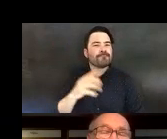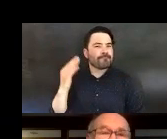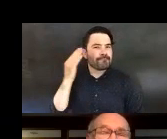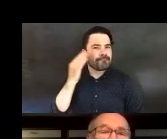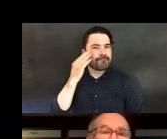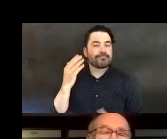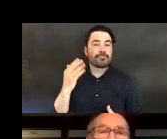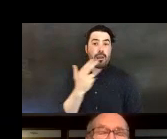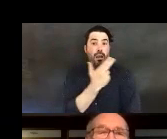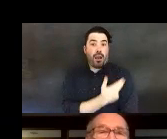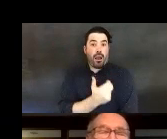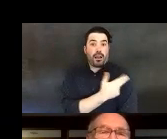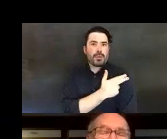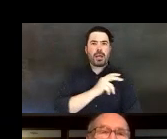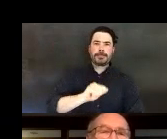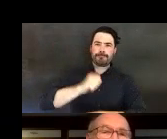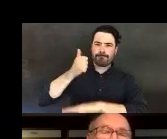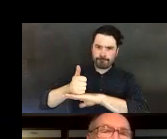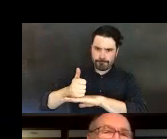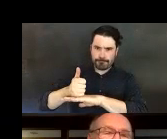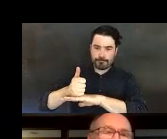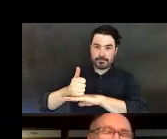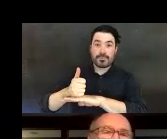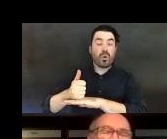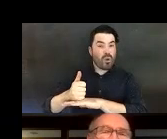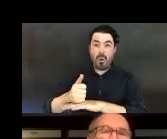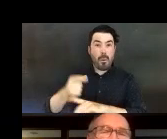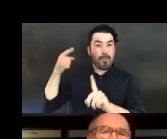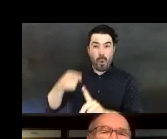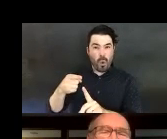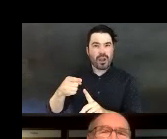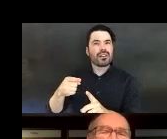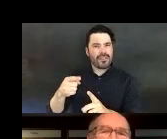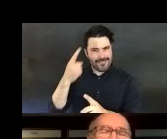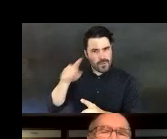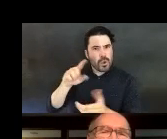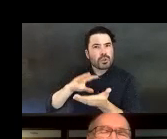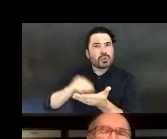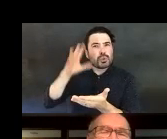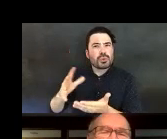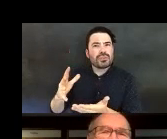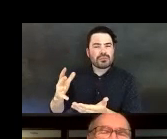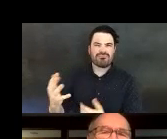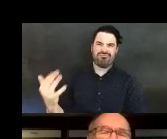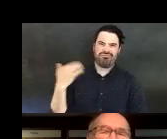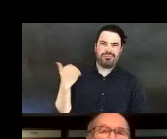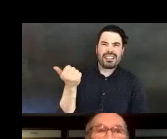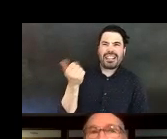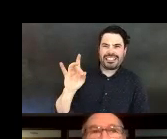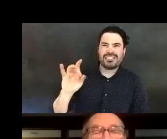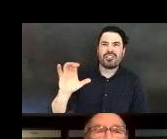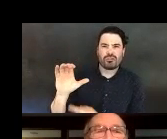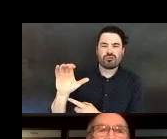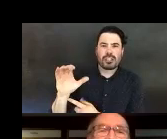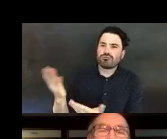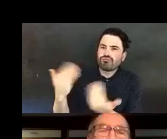actually founded first and foremost to be a learning venue for our students. So that was back in the 1800s. So delighted